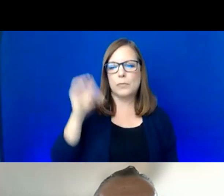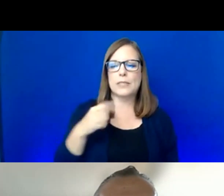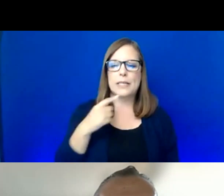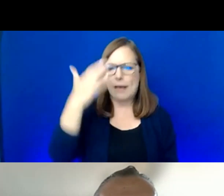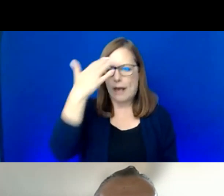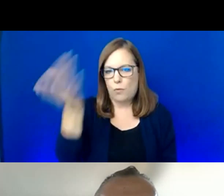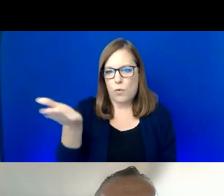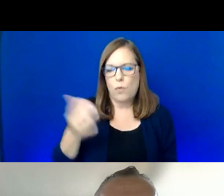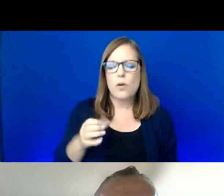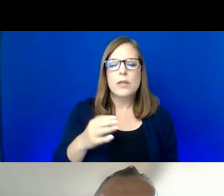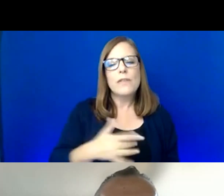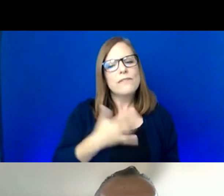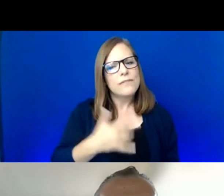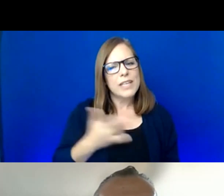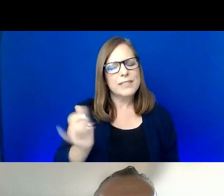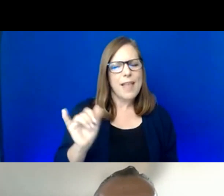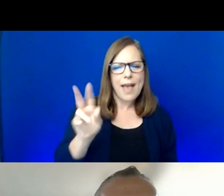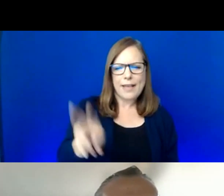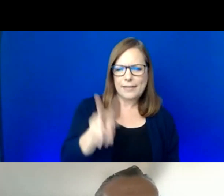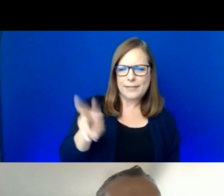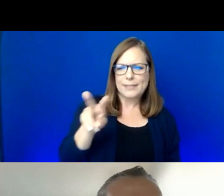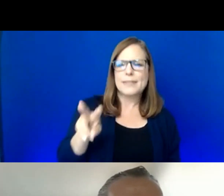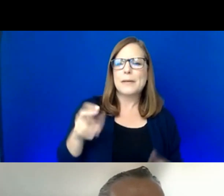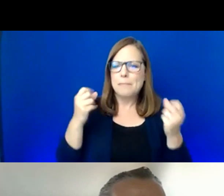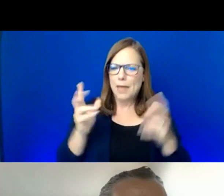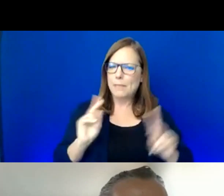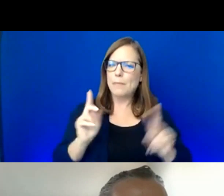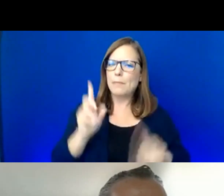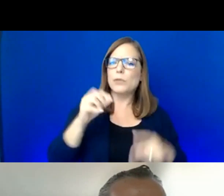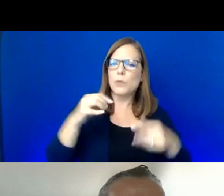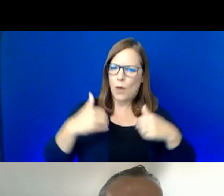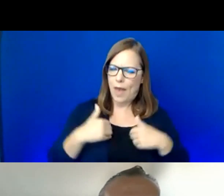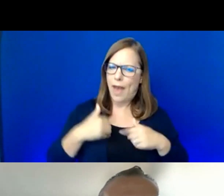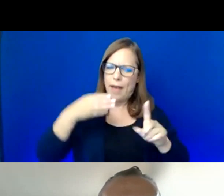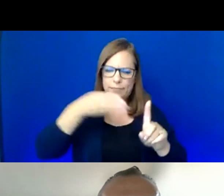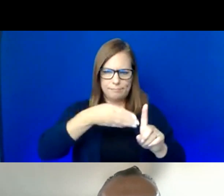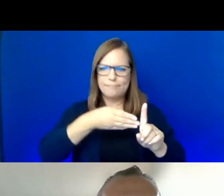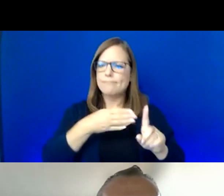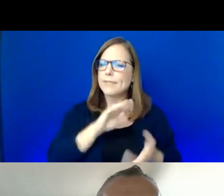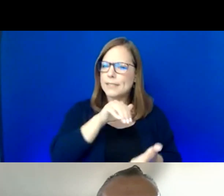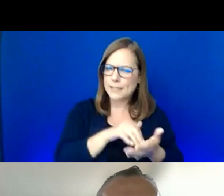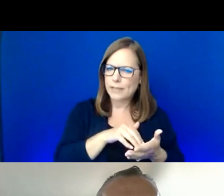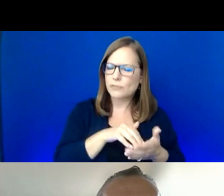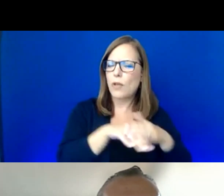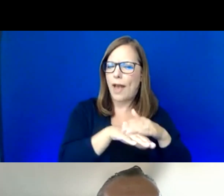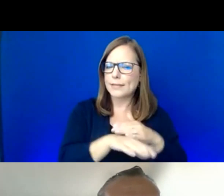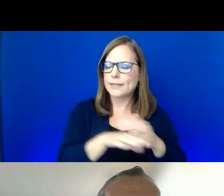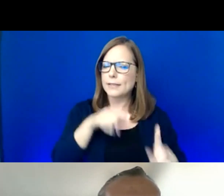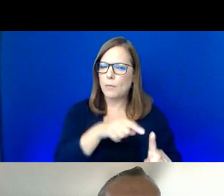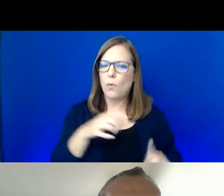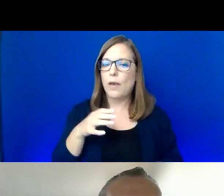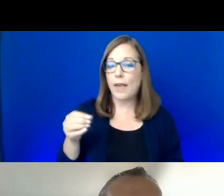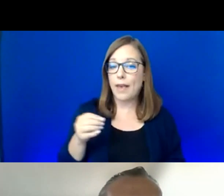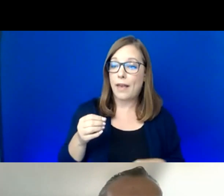know. So it feels like a lot of folks do have a central access point. There's interest in creating a central access point,